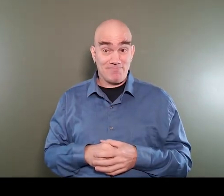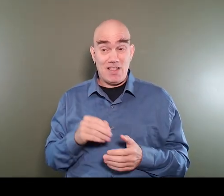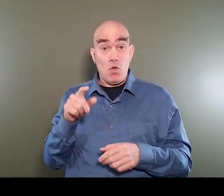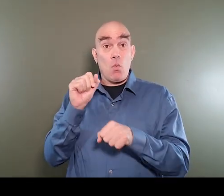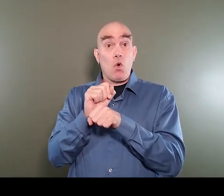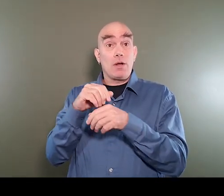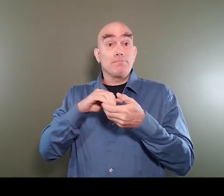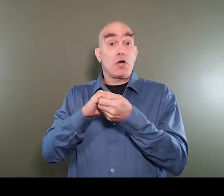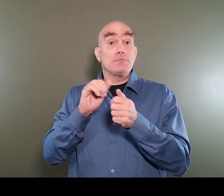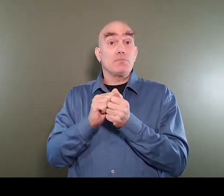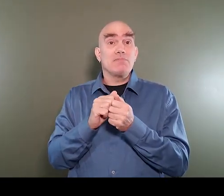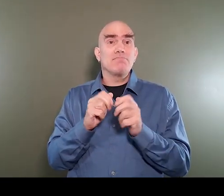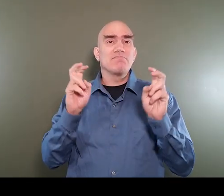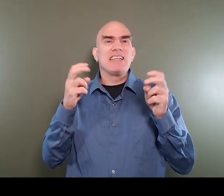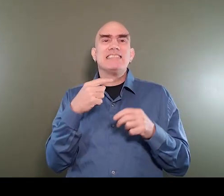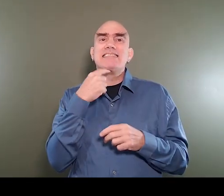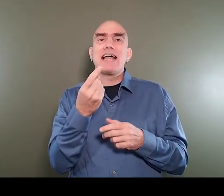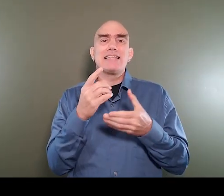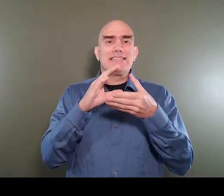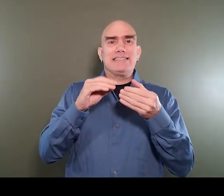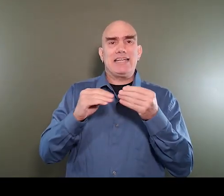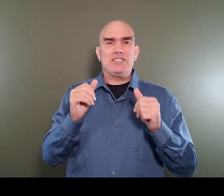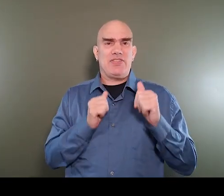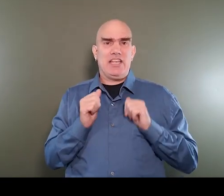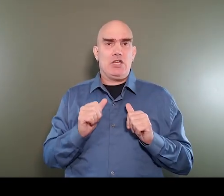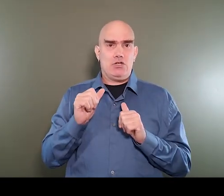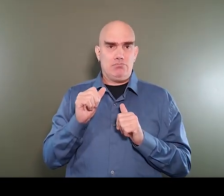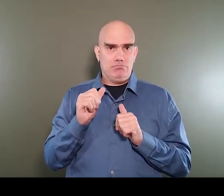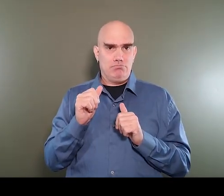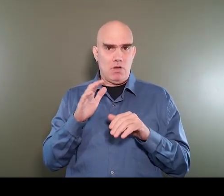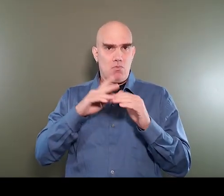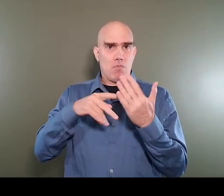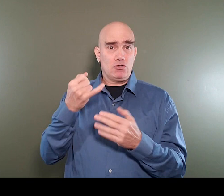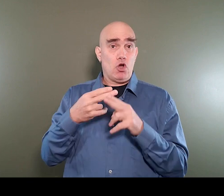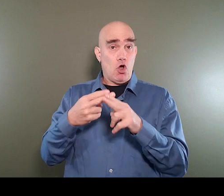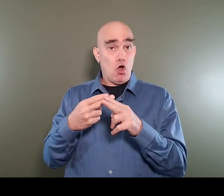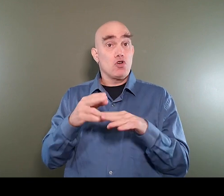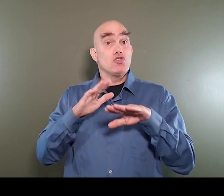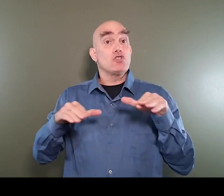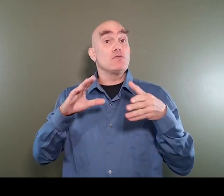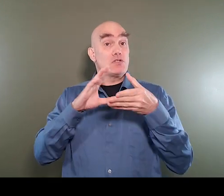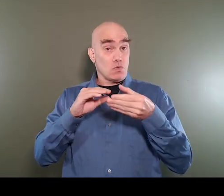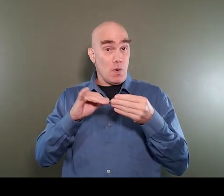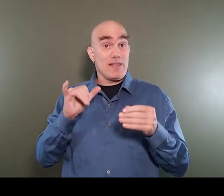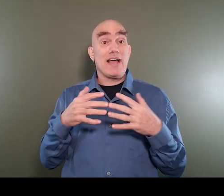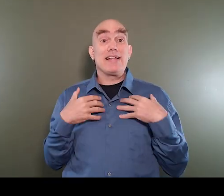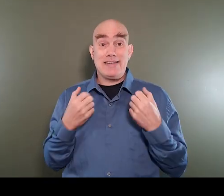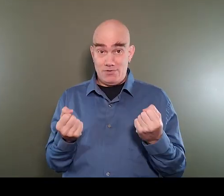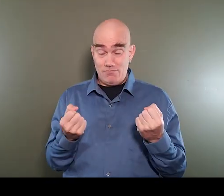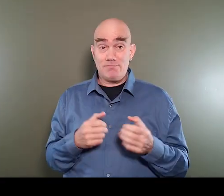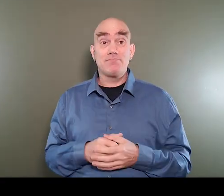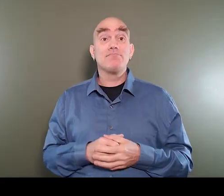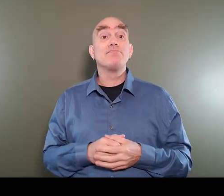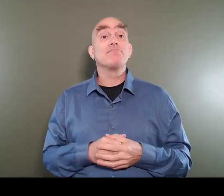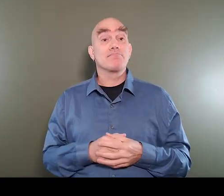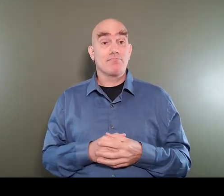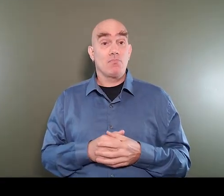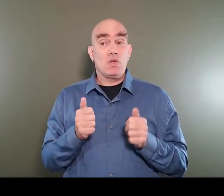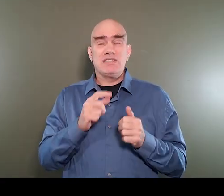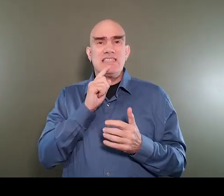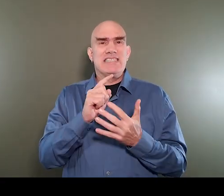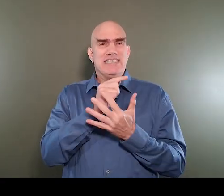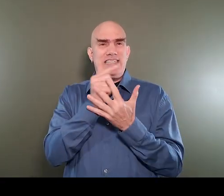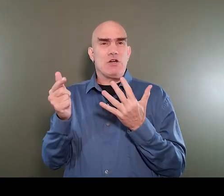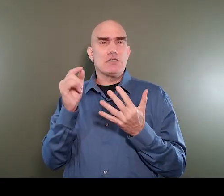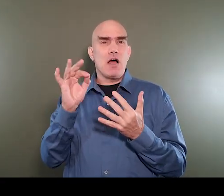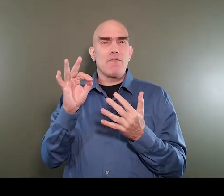for Access. And they are working in partnership with Tell and Tales Theater on a project called Children's Stories That